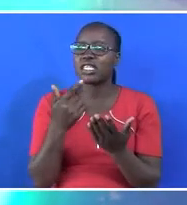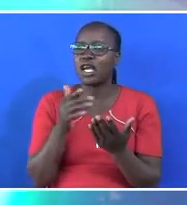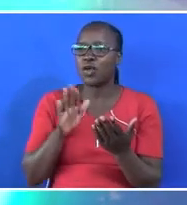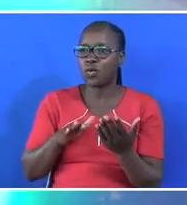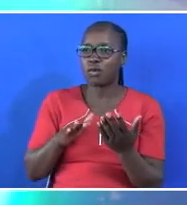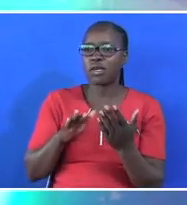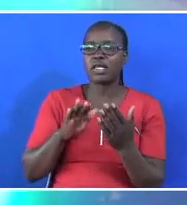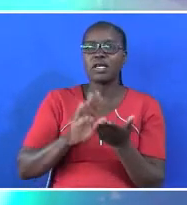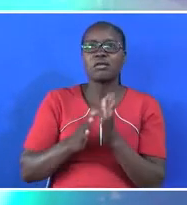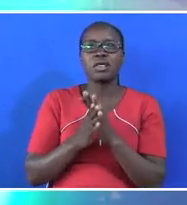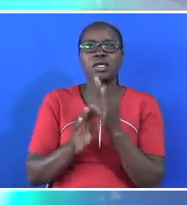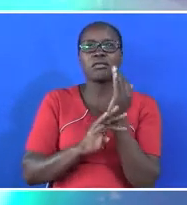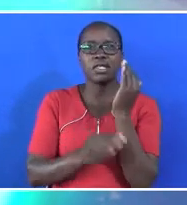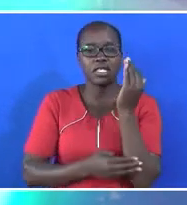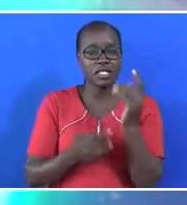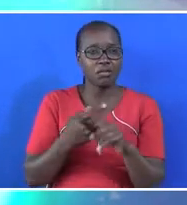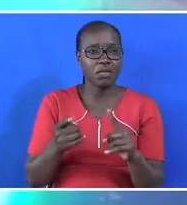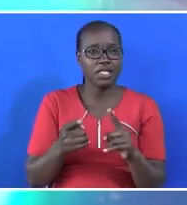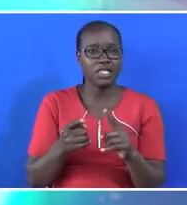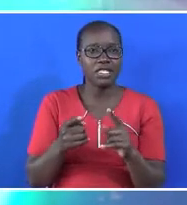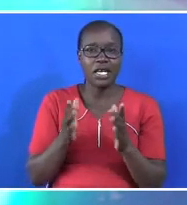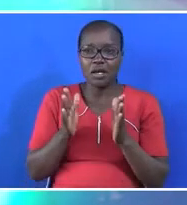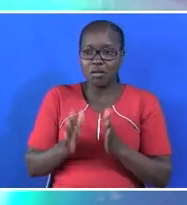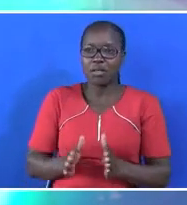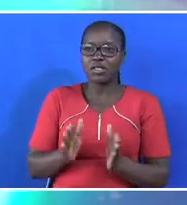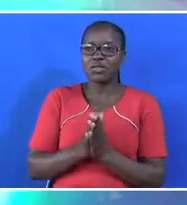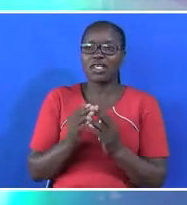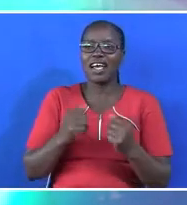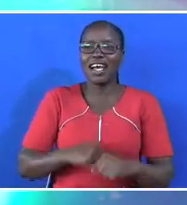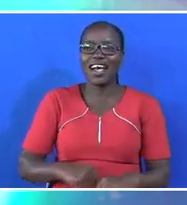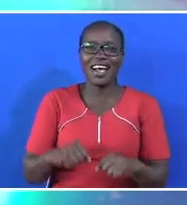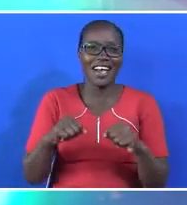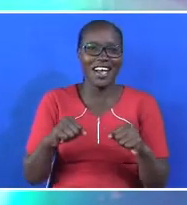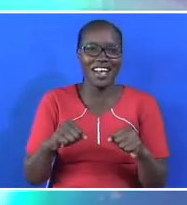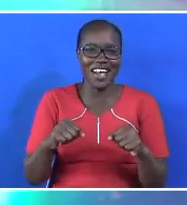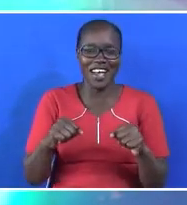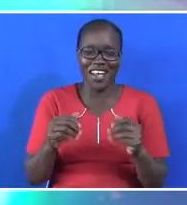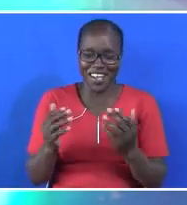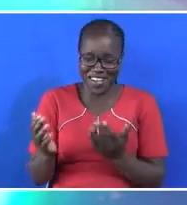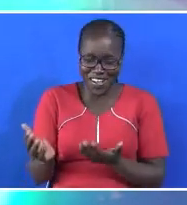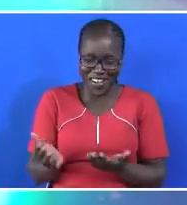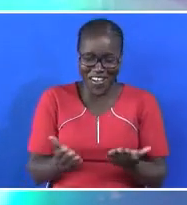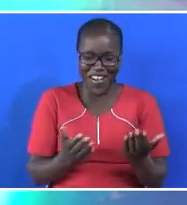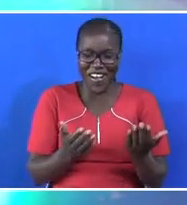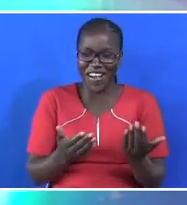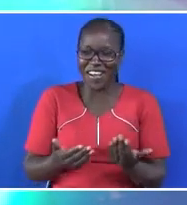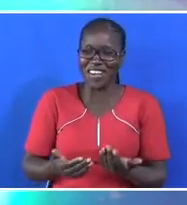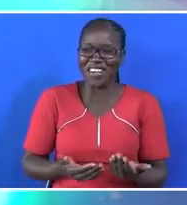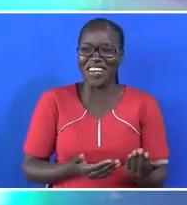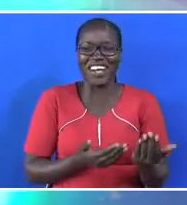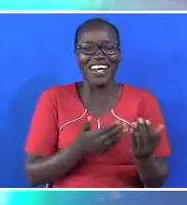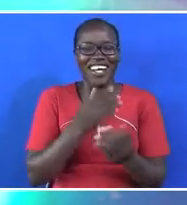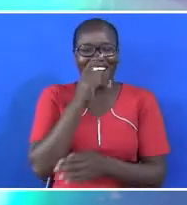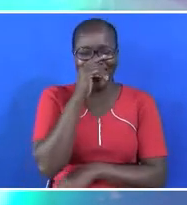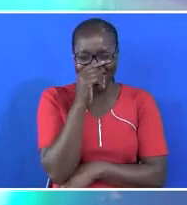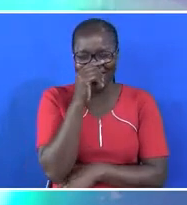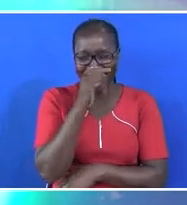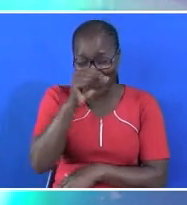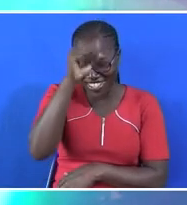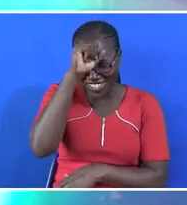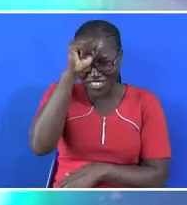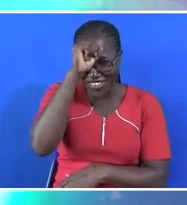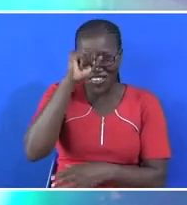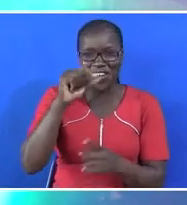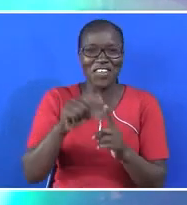get pregnant, but you say persons with ability to carry a child. What nonsense has the